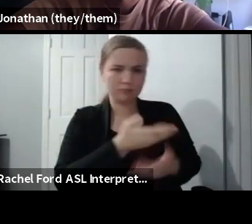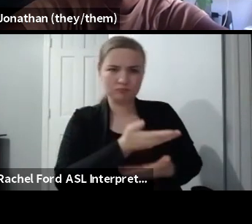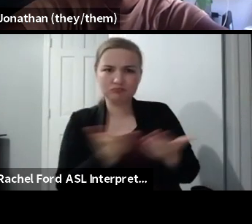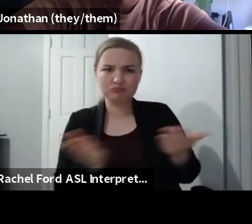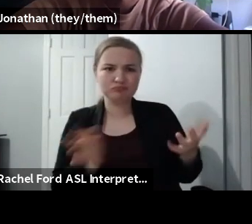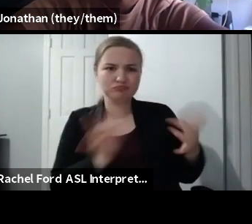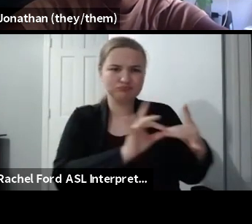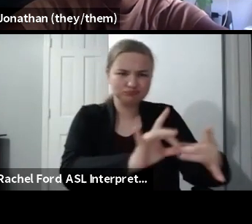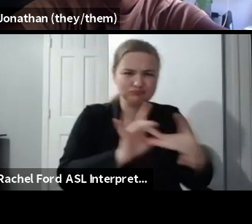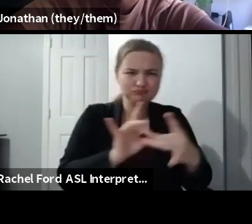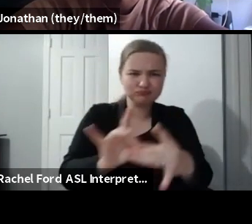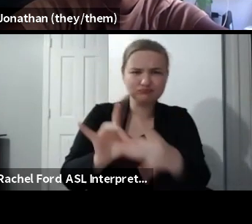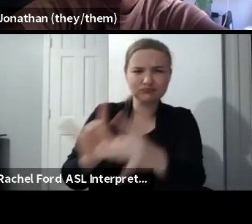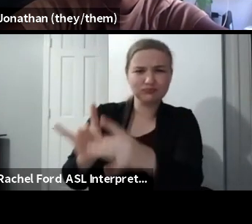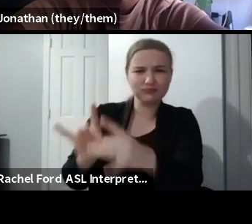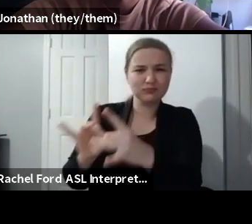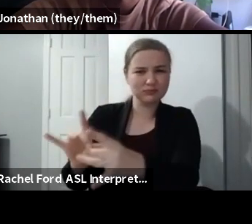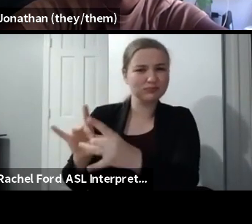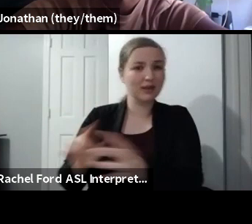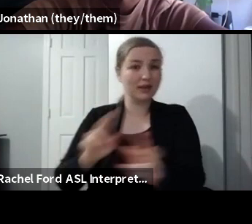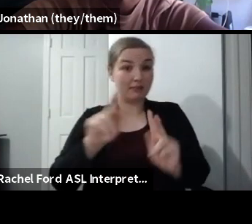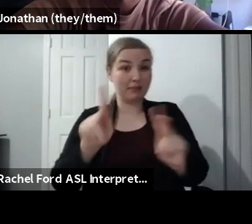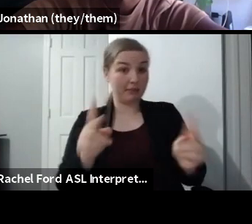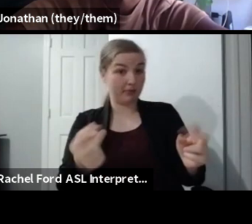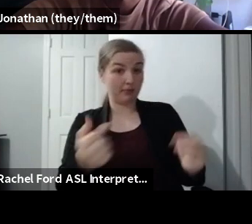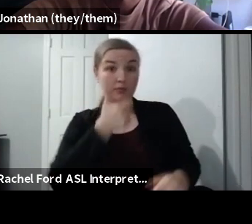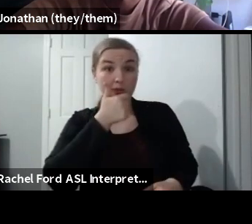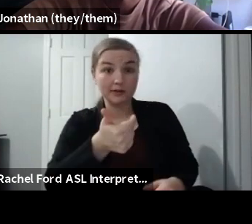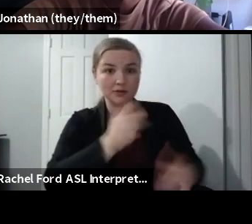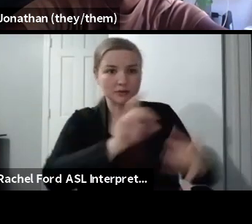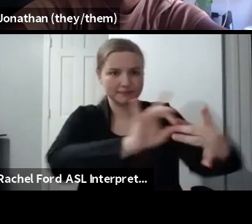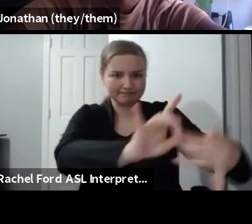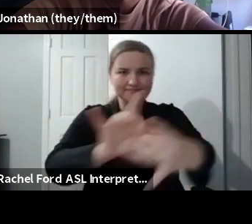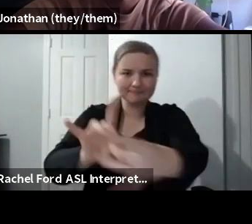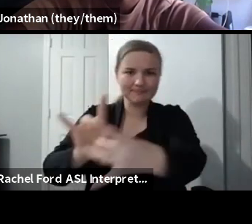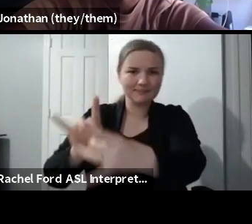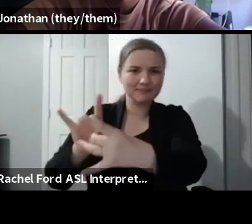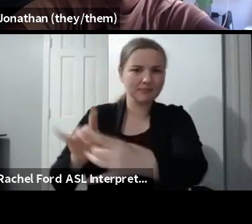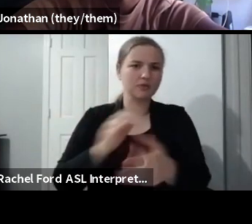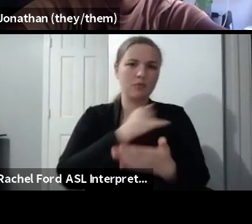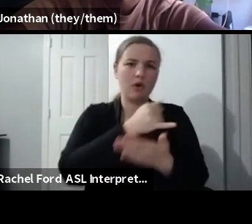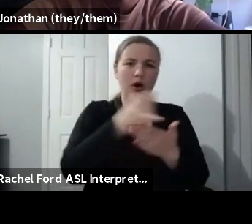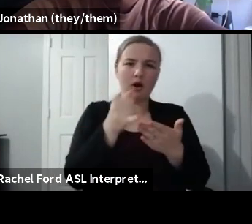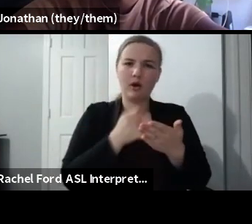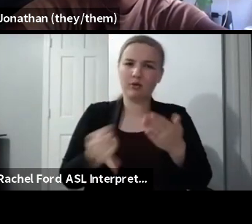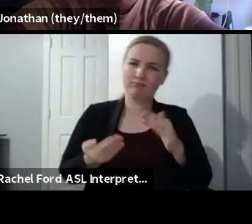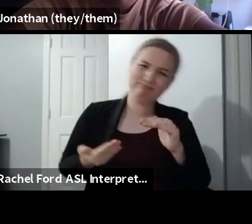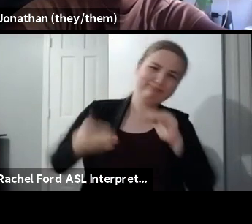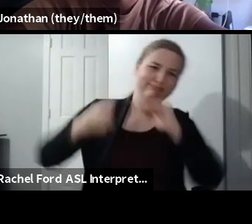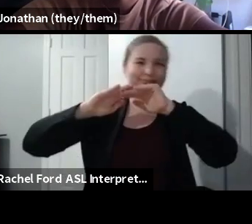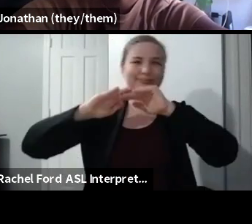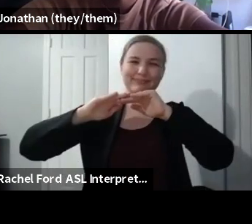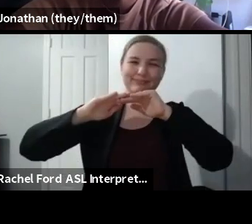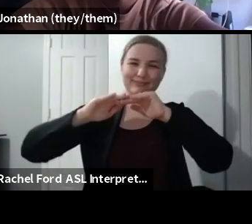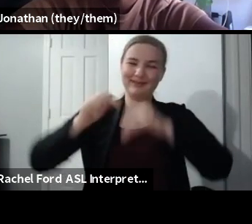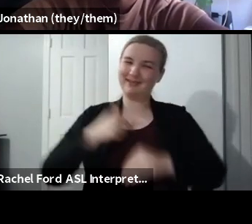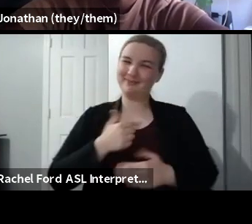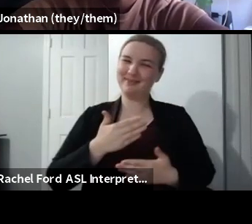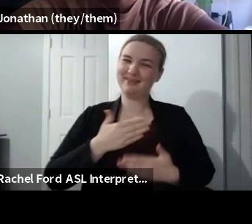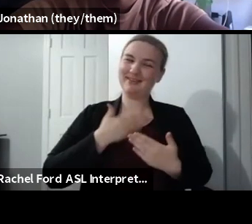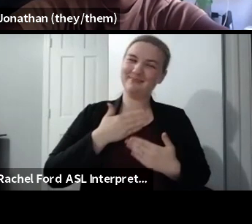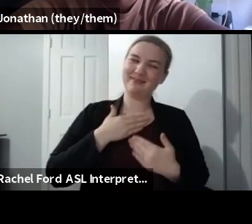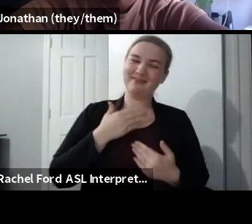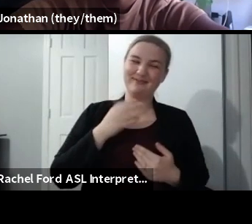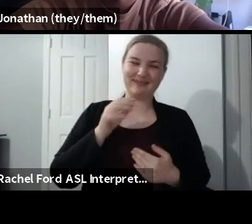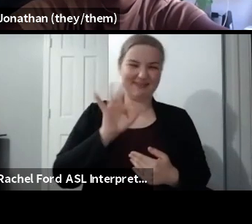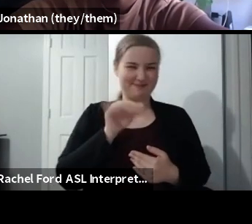have more art be out there. So that would make me very happy if that happens in the future. As far as things coming